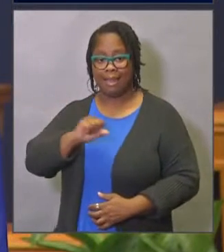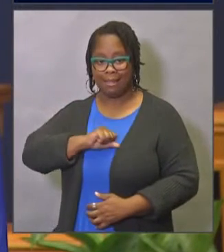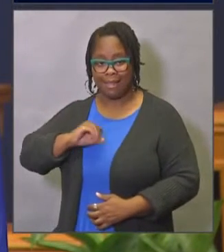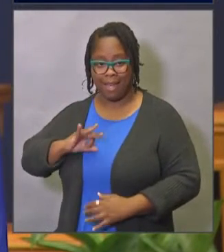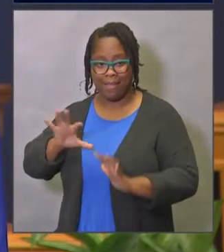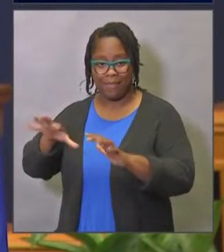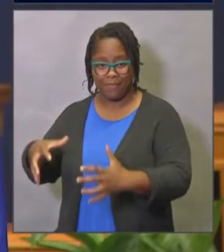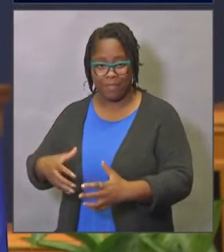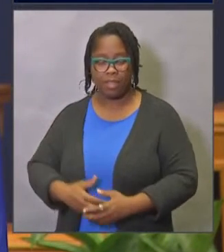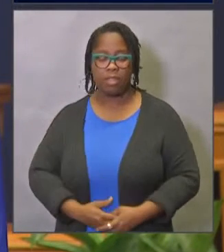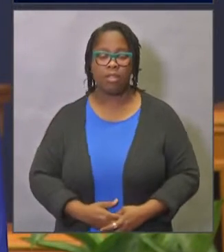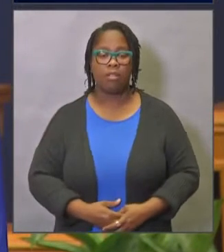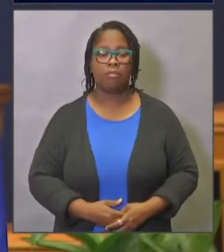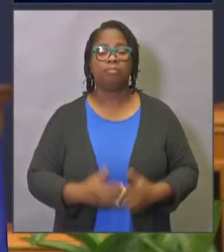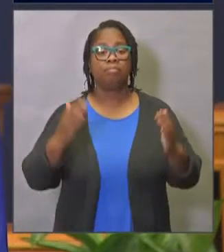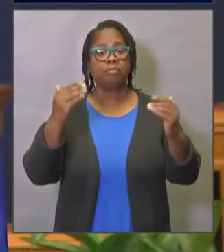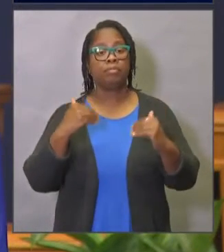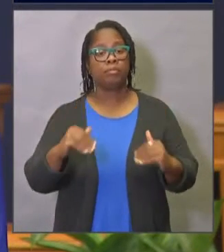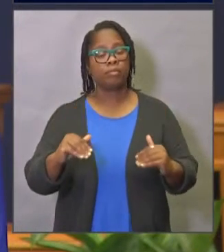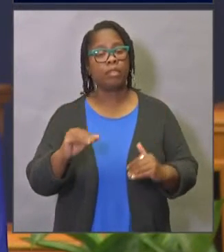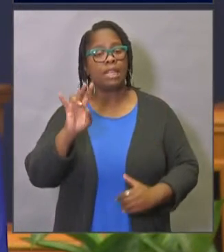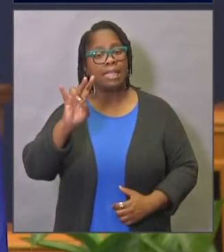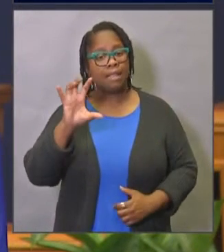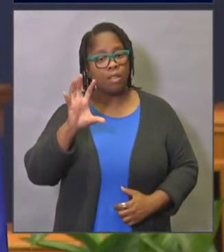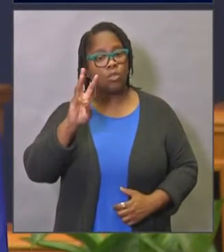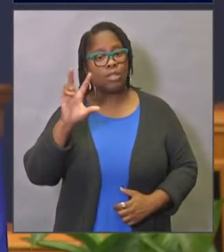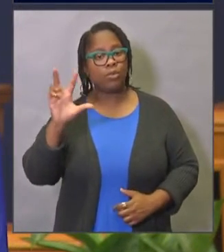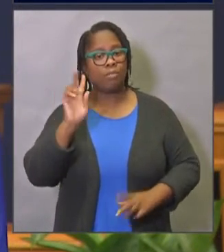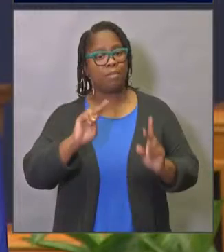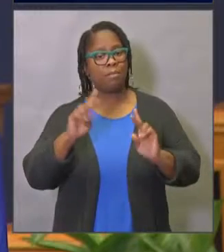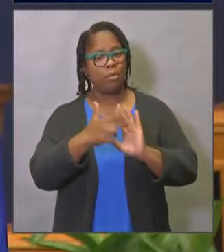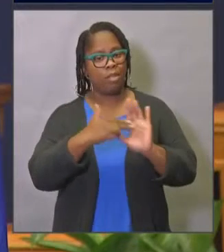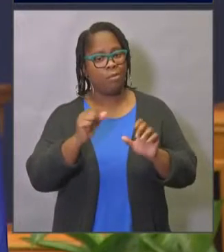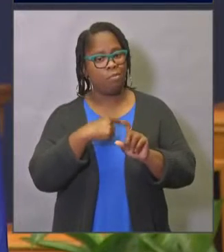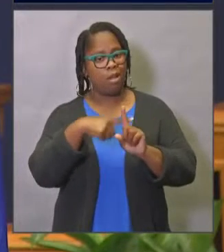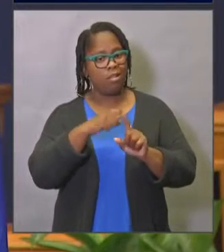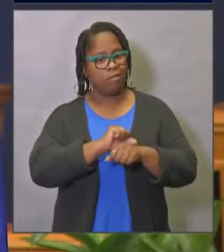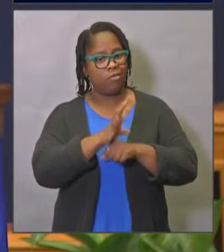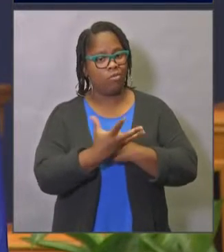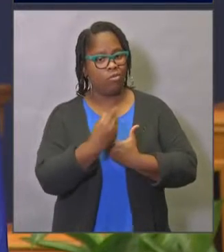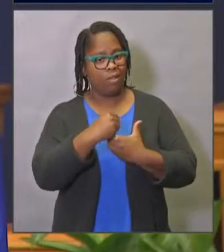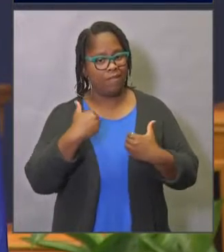staff. And there are 763 cases in the federal prison,